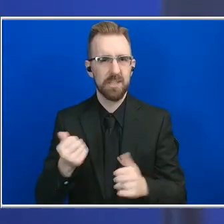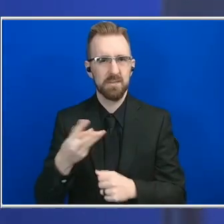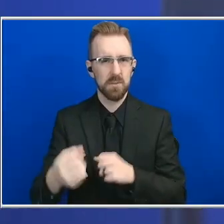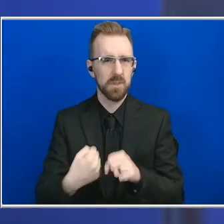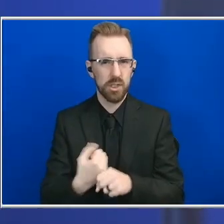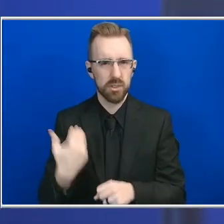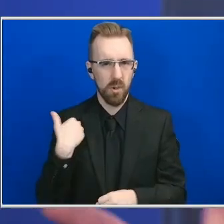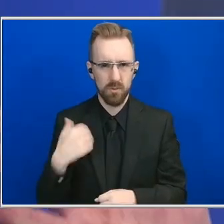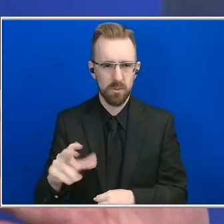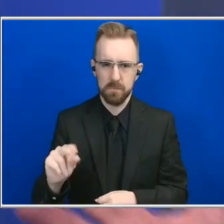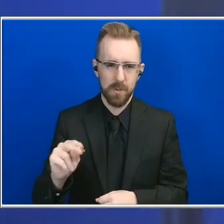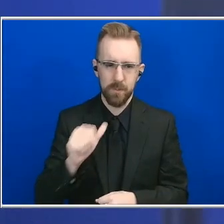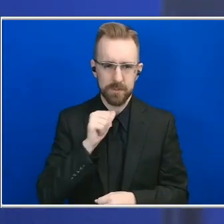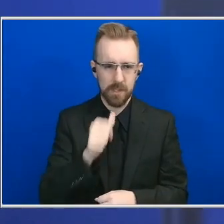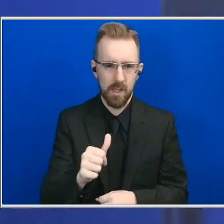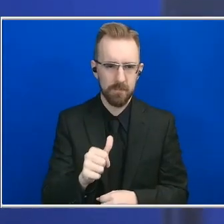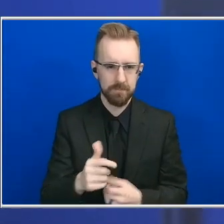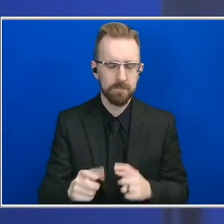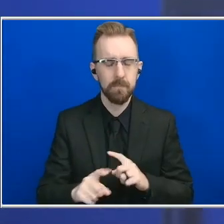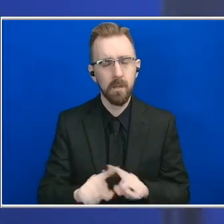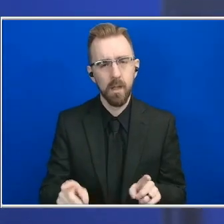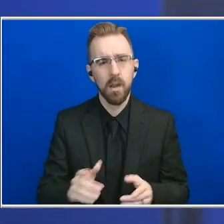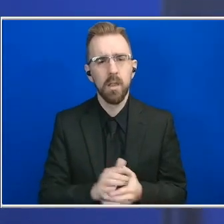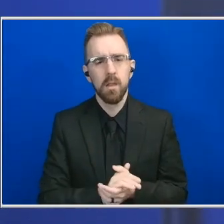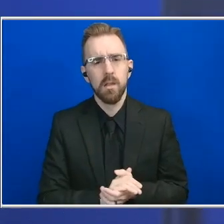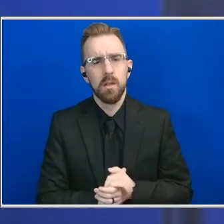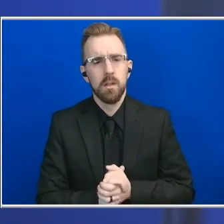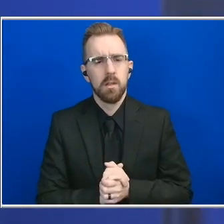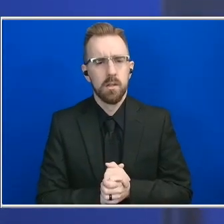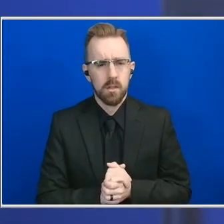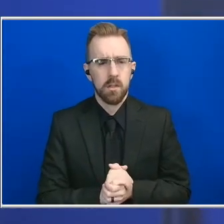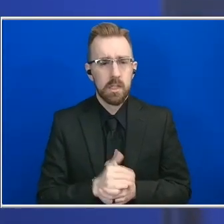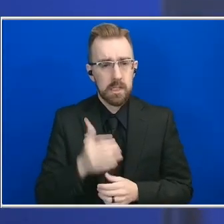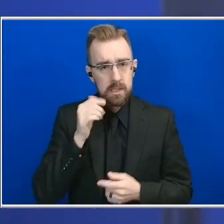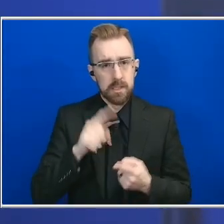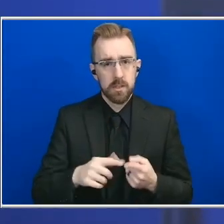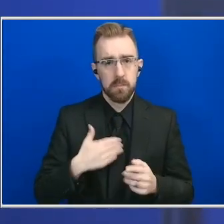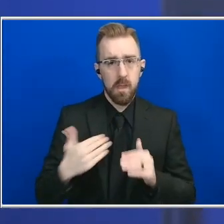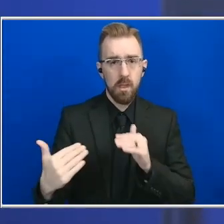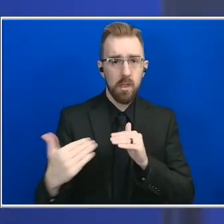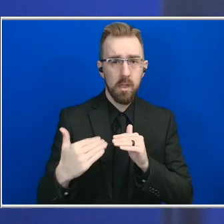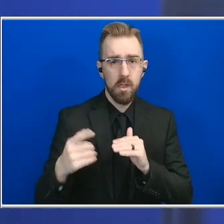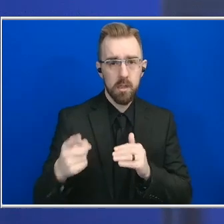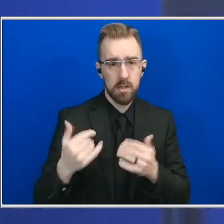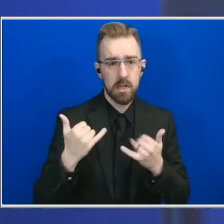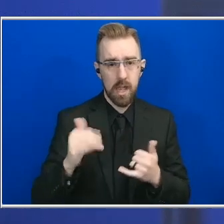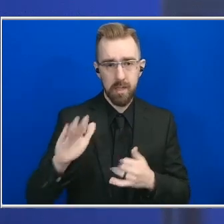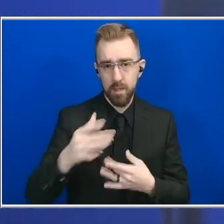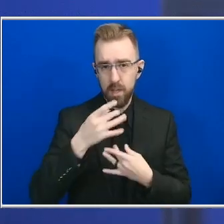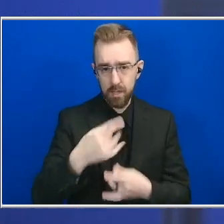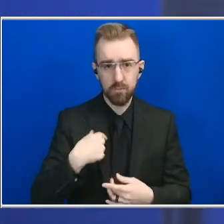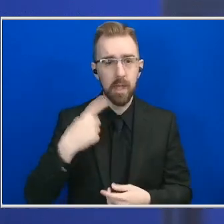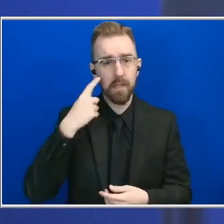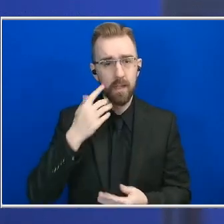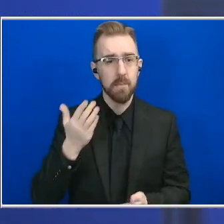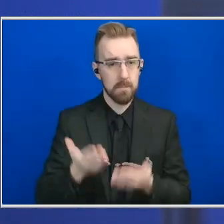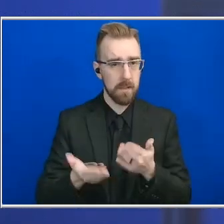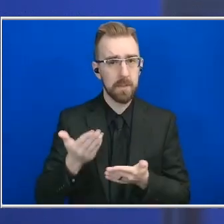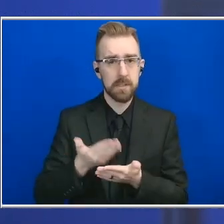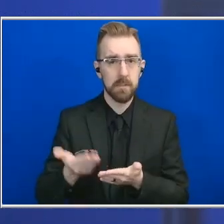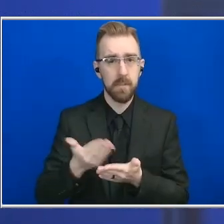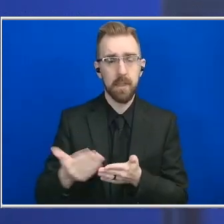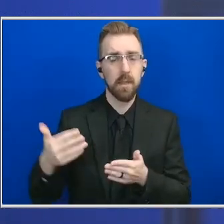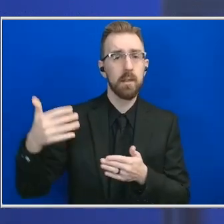not. But listening to my colleagues here today and their interest, I think there might be something down the road that we could look